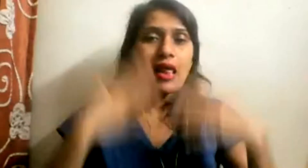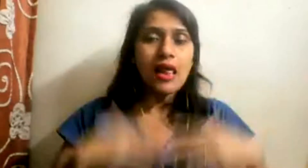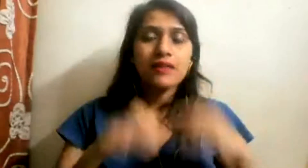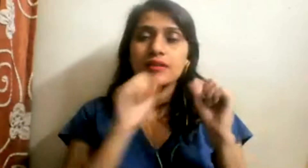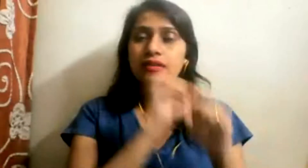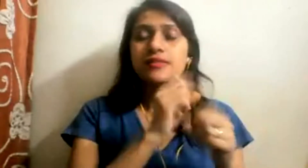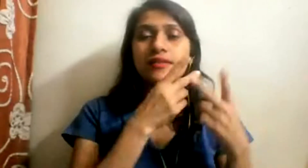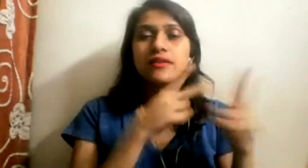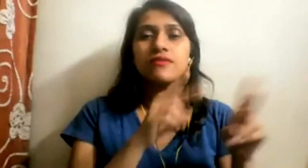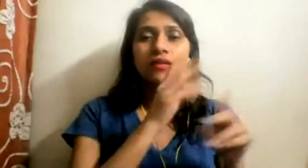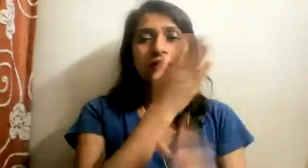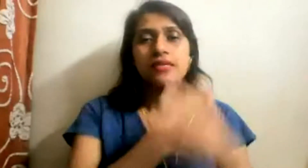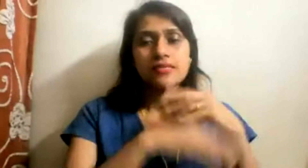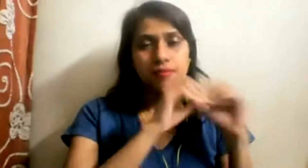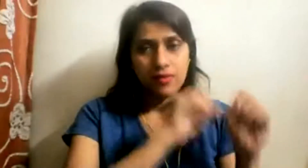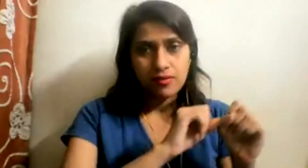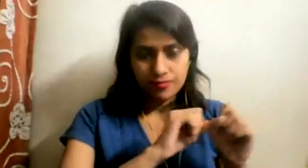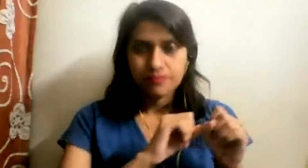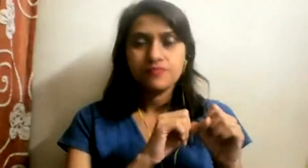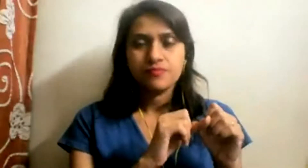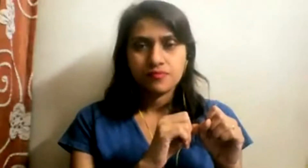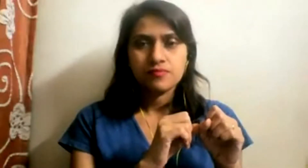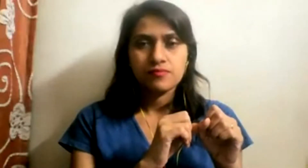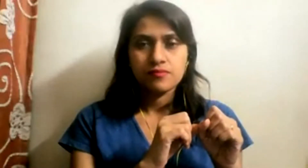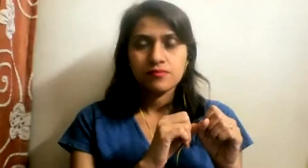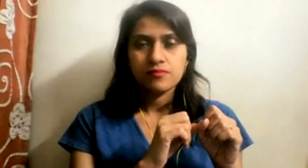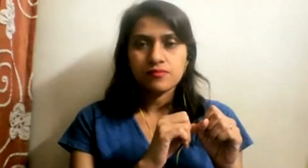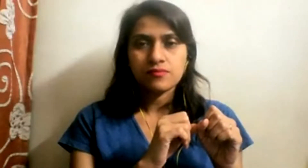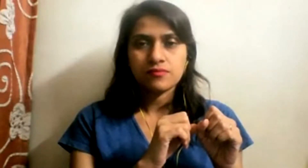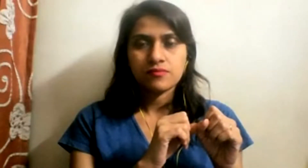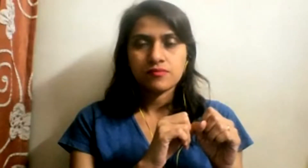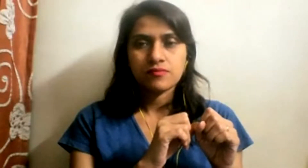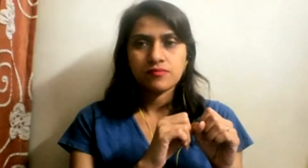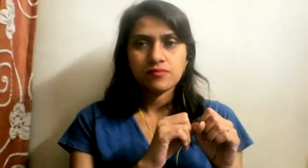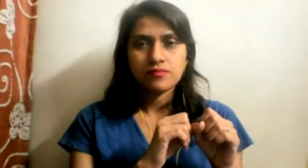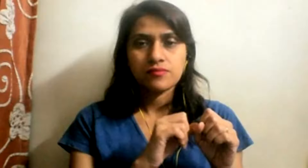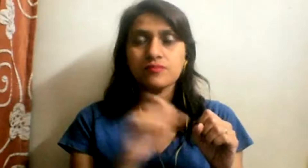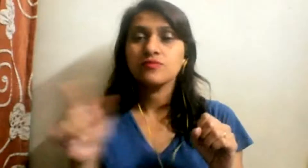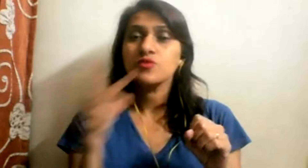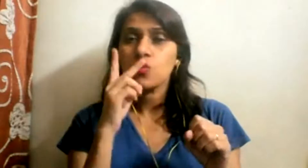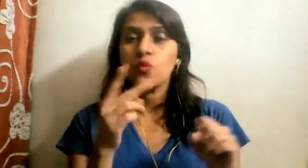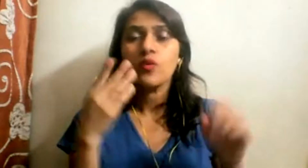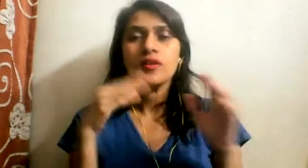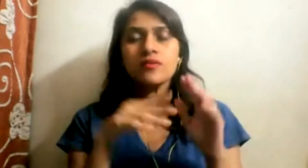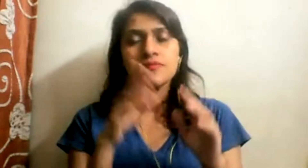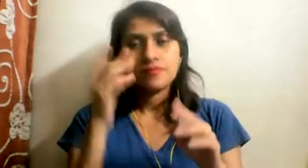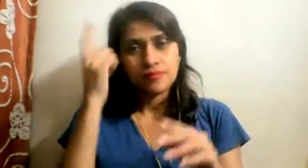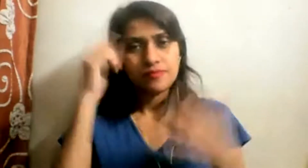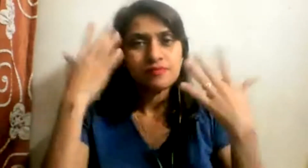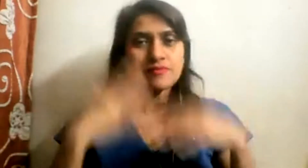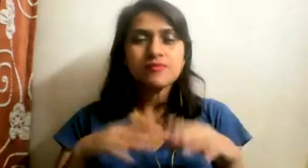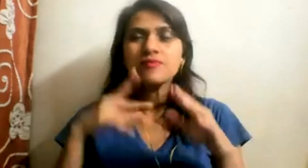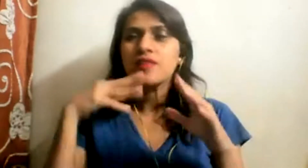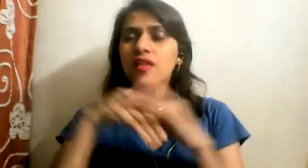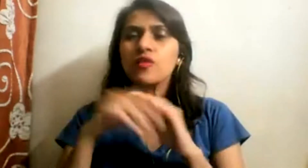So whatever disability a person has, the mental health aspect actually fits into. It needs to